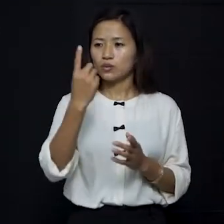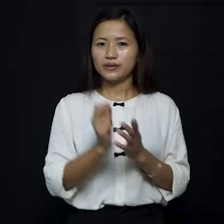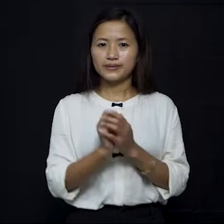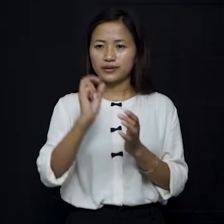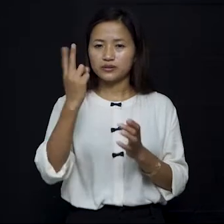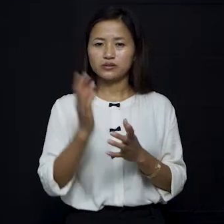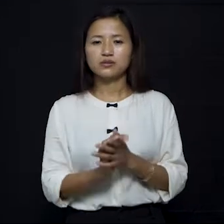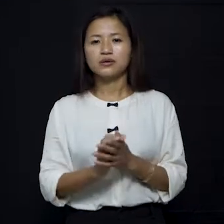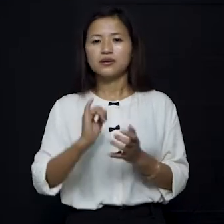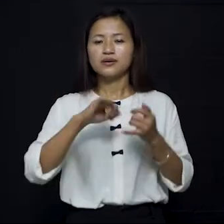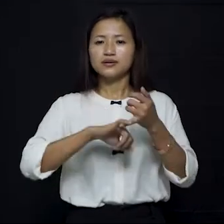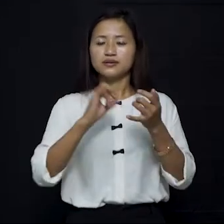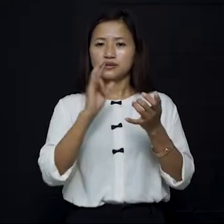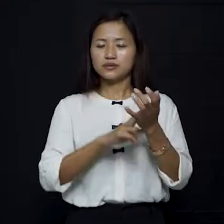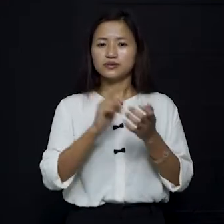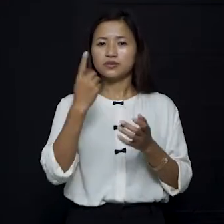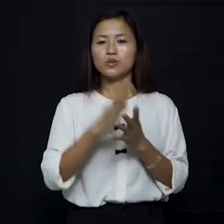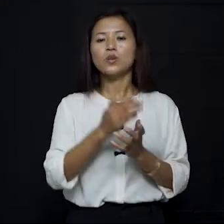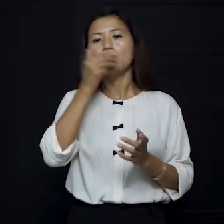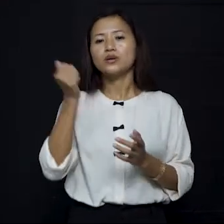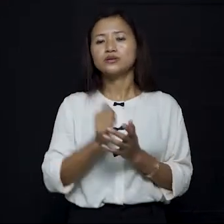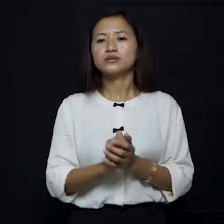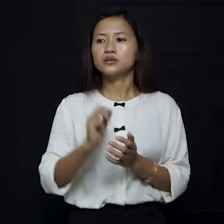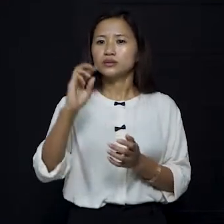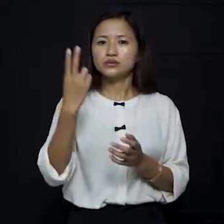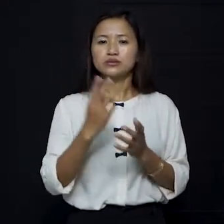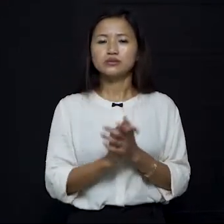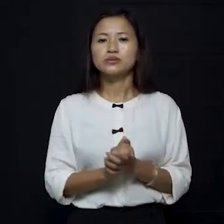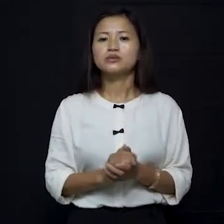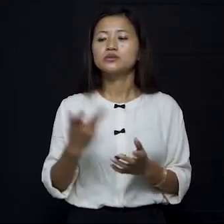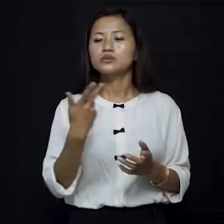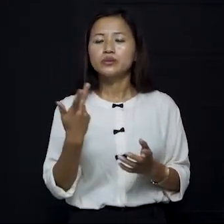it is singular, you will use the word was. If it is plural, you will use the word were.